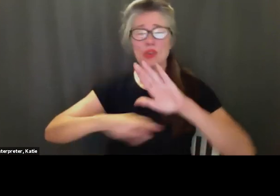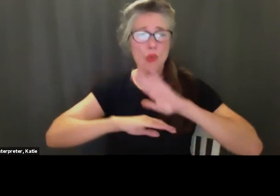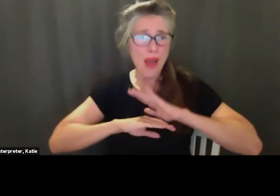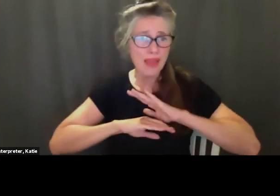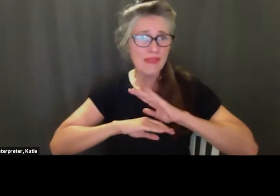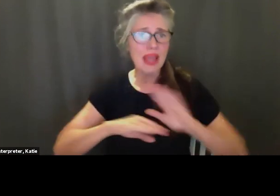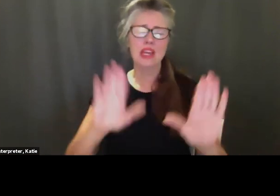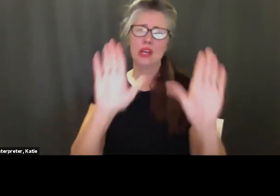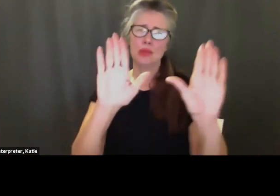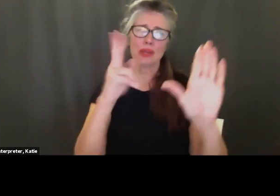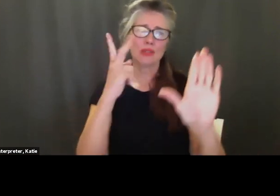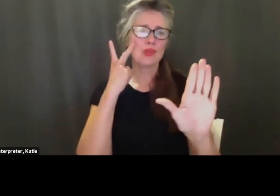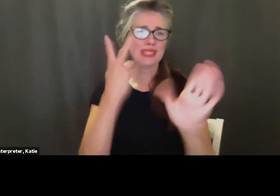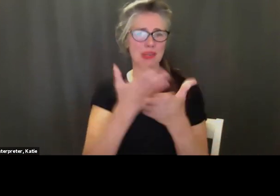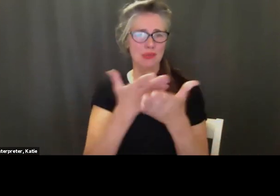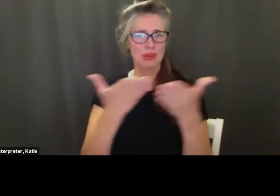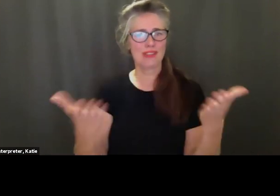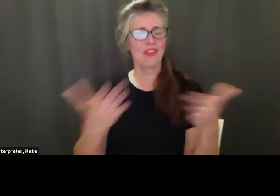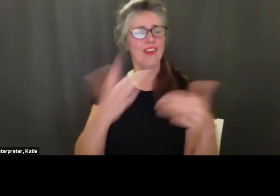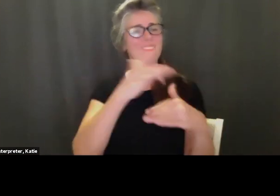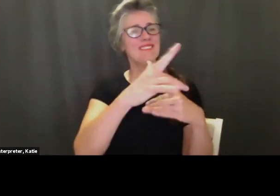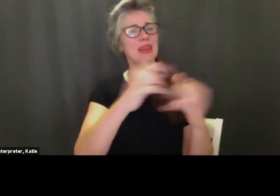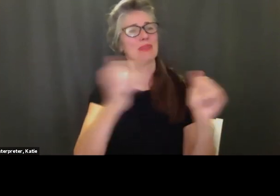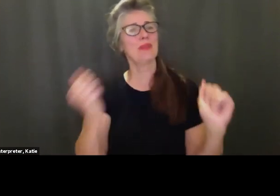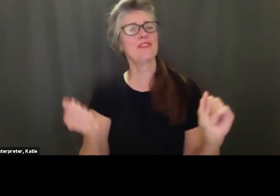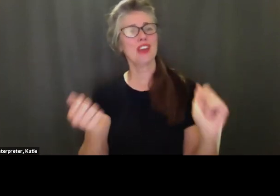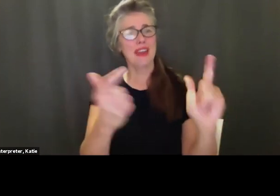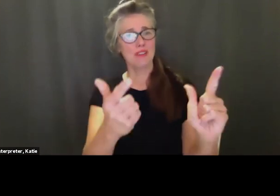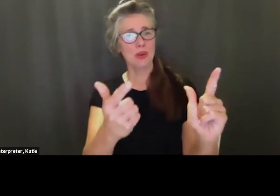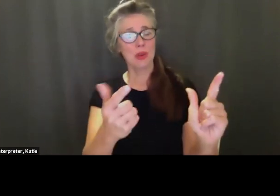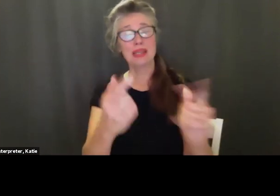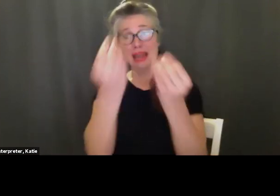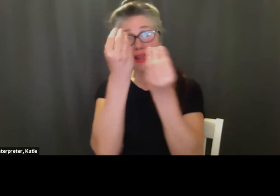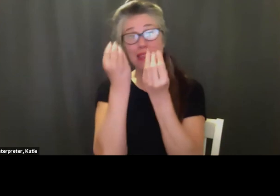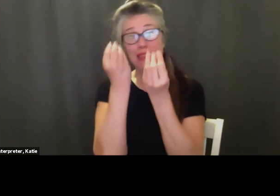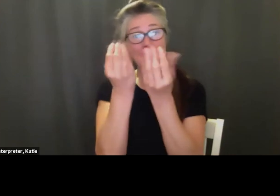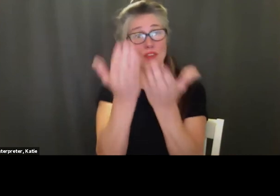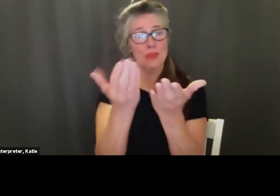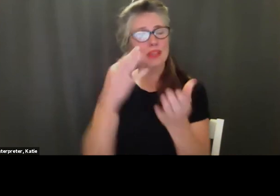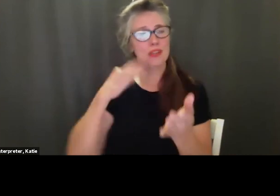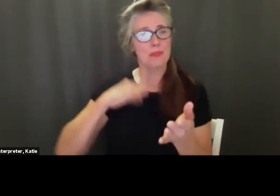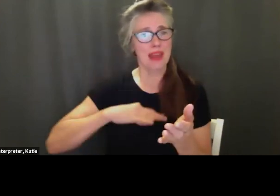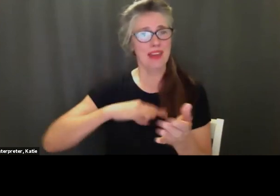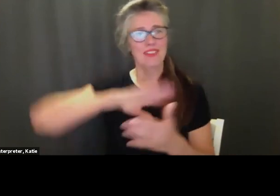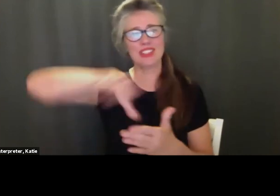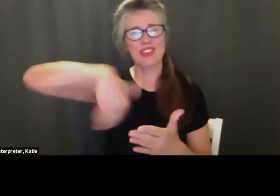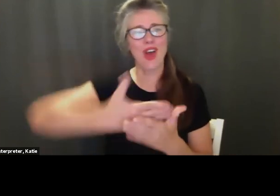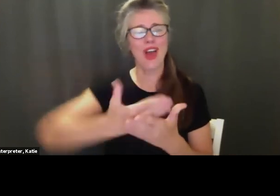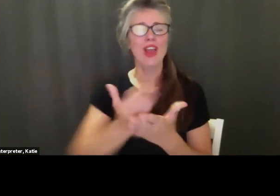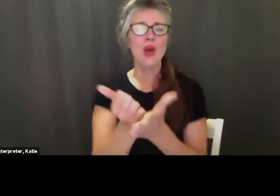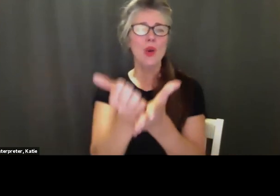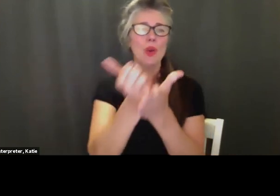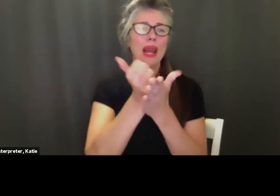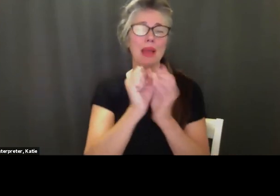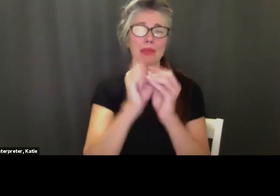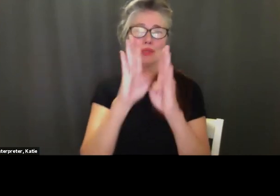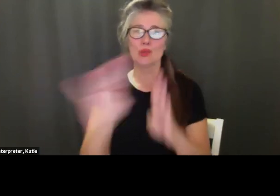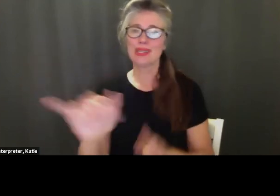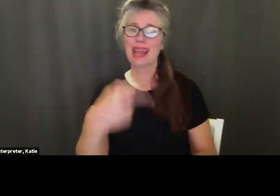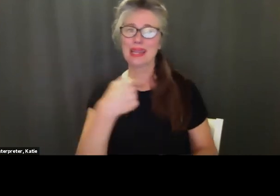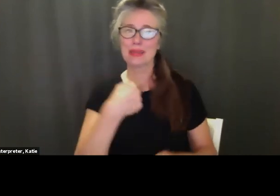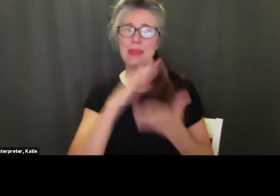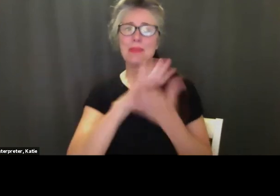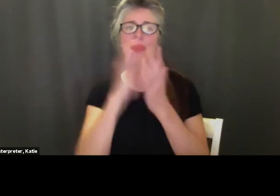these resources available to everyone. This information is beneficial to all and will help students like me be